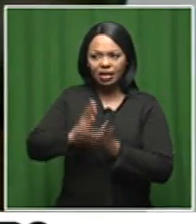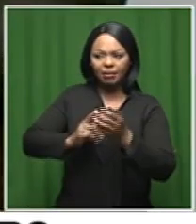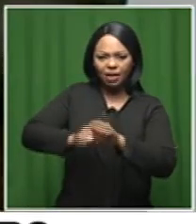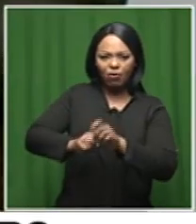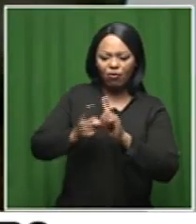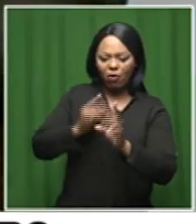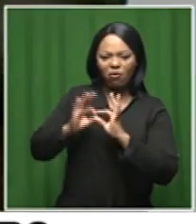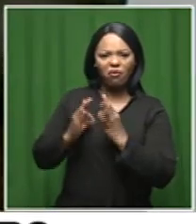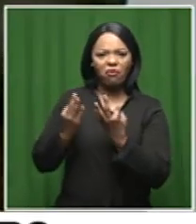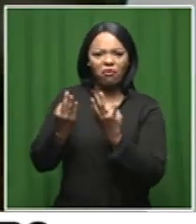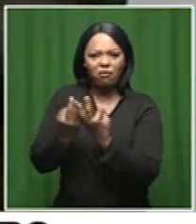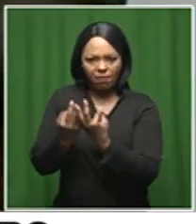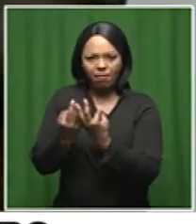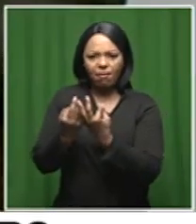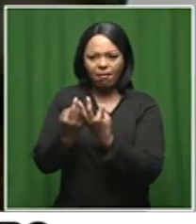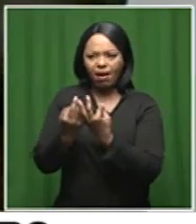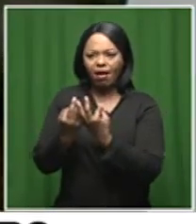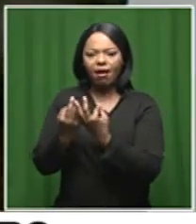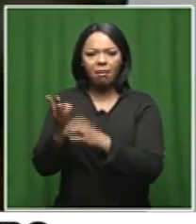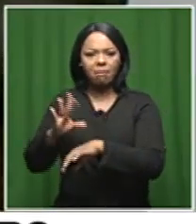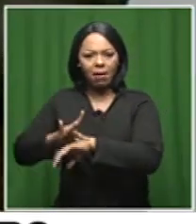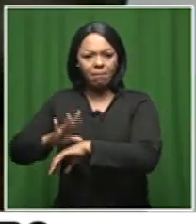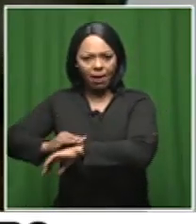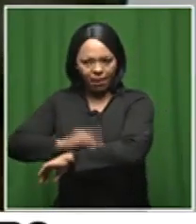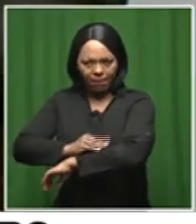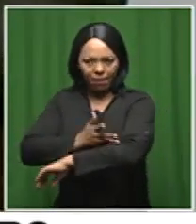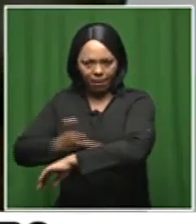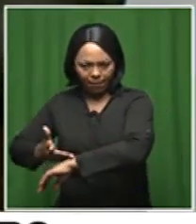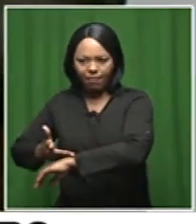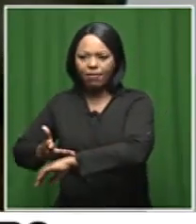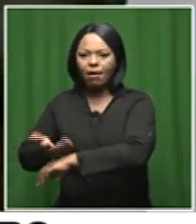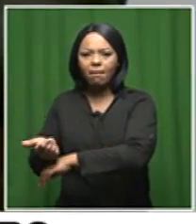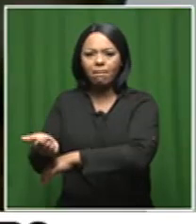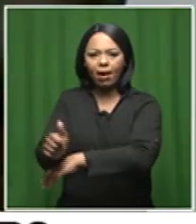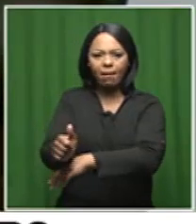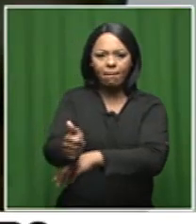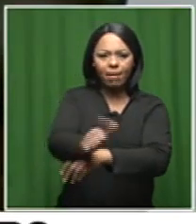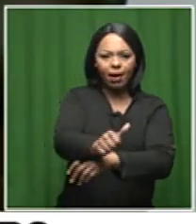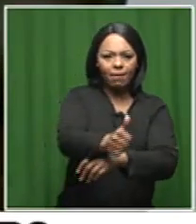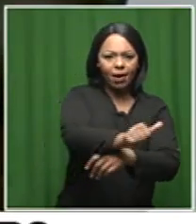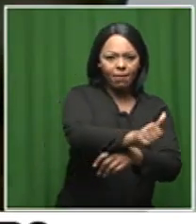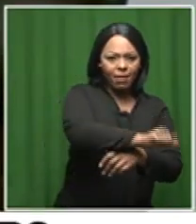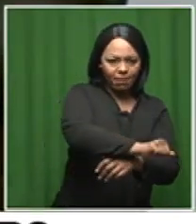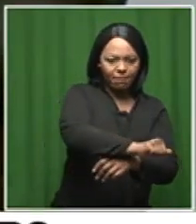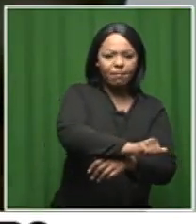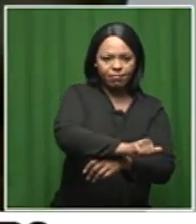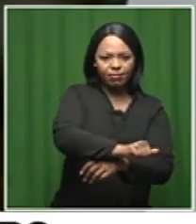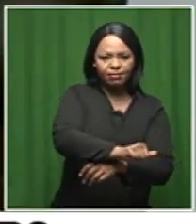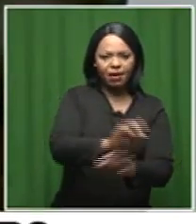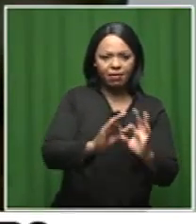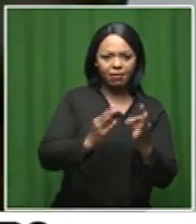it's a mutation, sometimes it's an addition of certain genetic material in the wrong place, and that leads